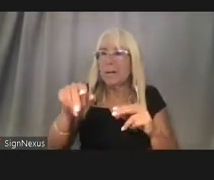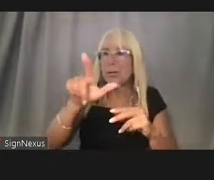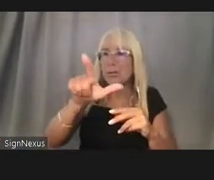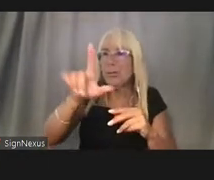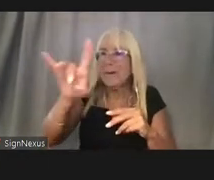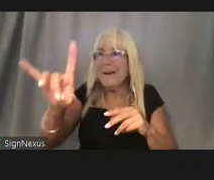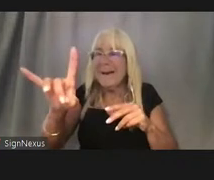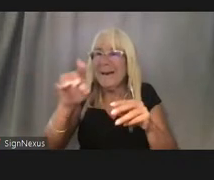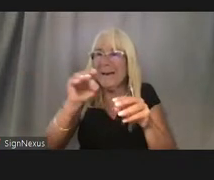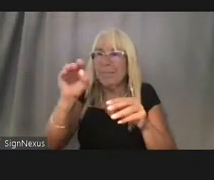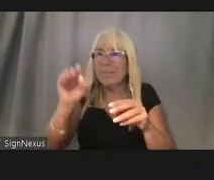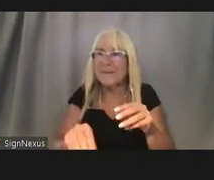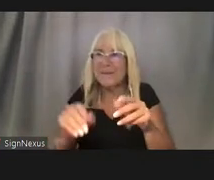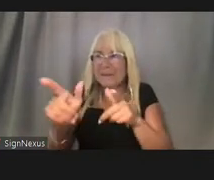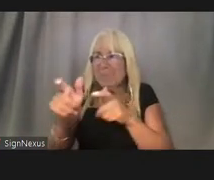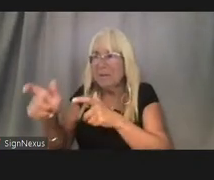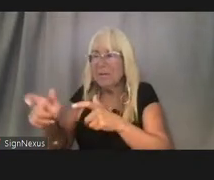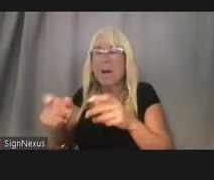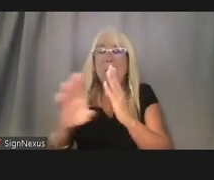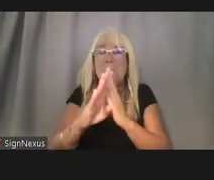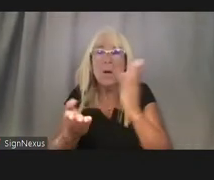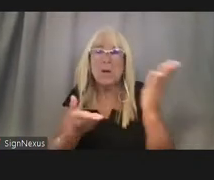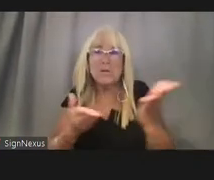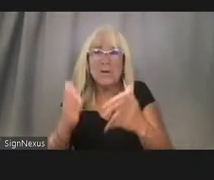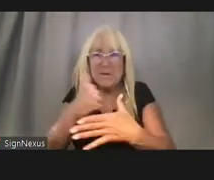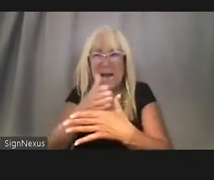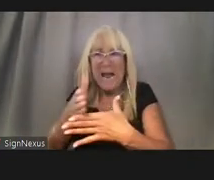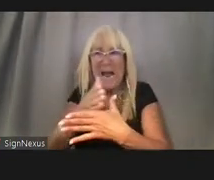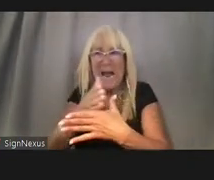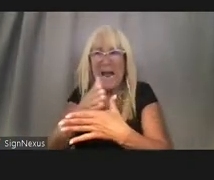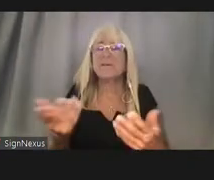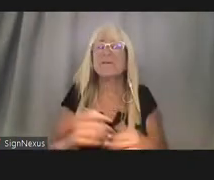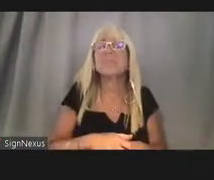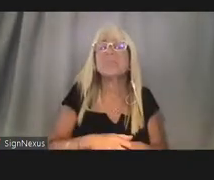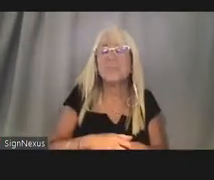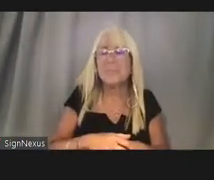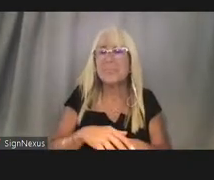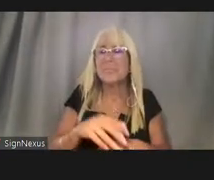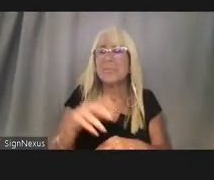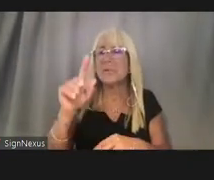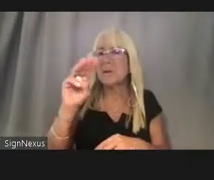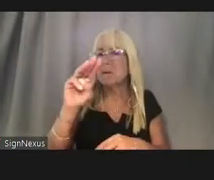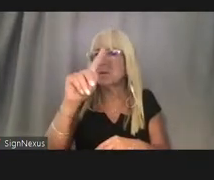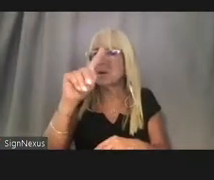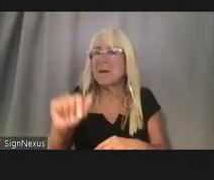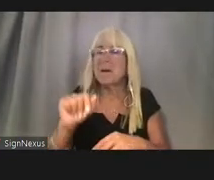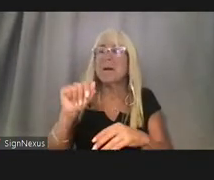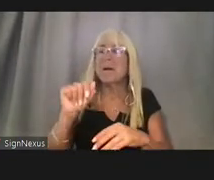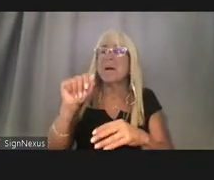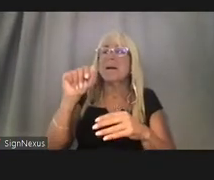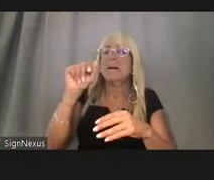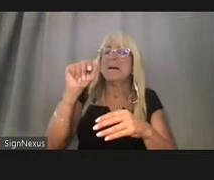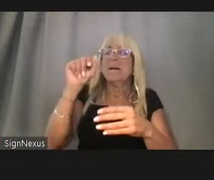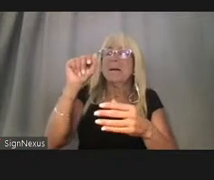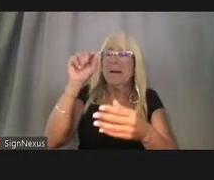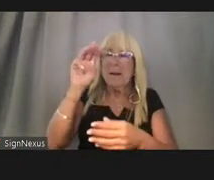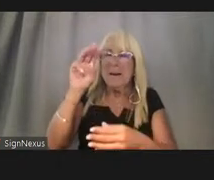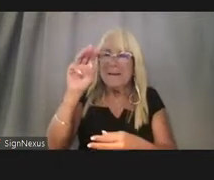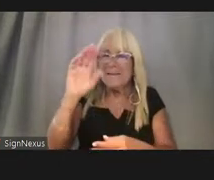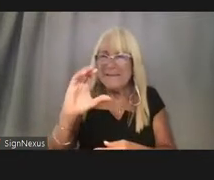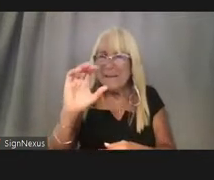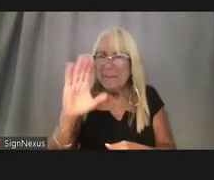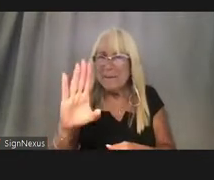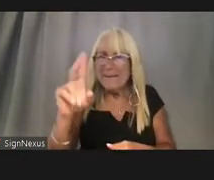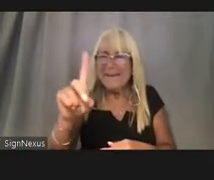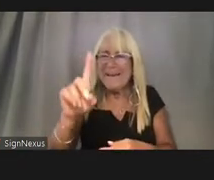the average speed of Select Bus Service New York City's bus Rapid Transit service routes and the Manhattan CBD is 19 slower than in the